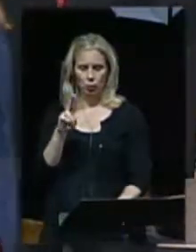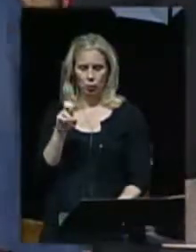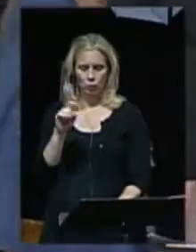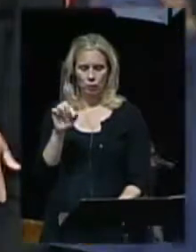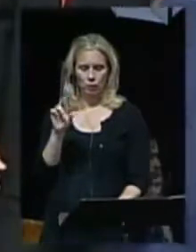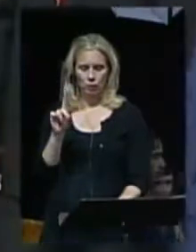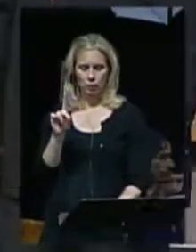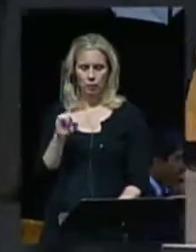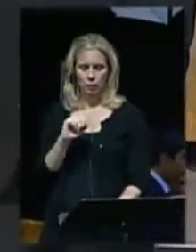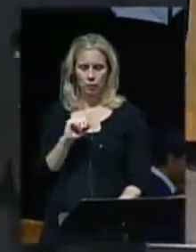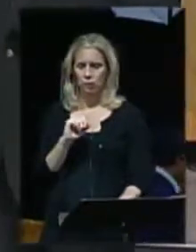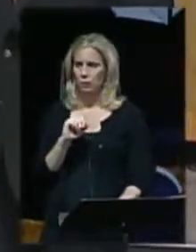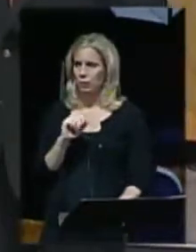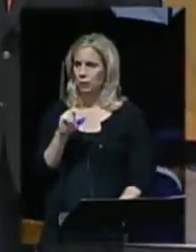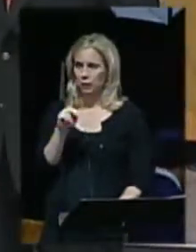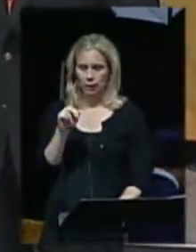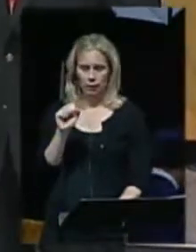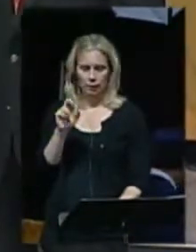Ariana Rusted.